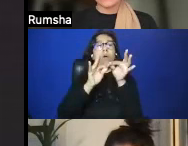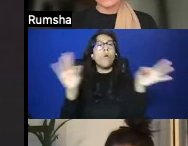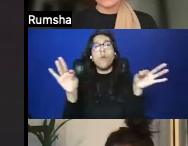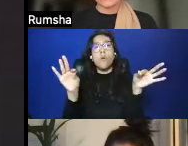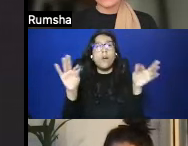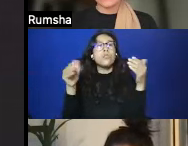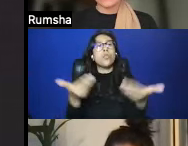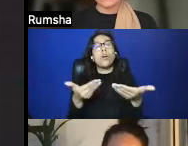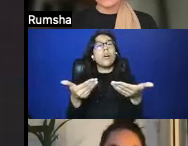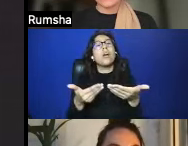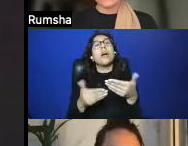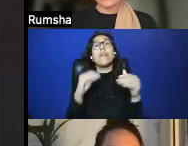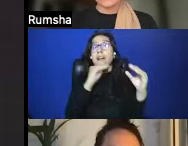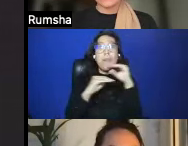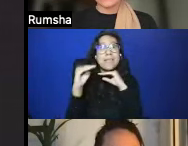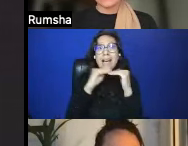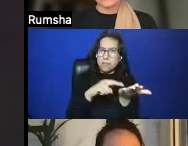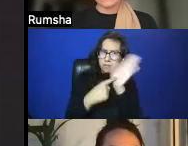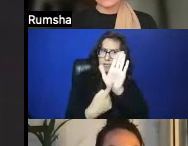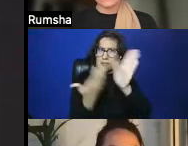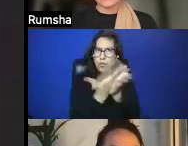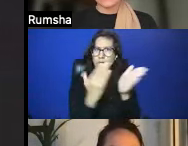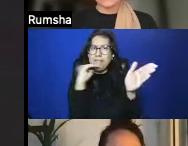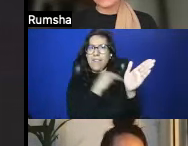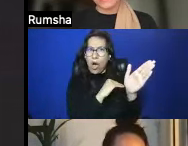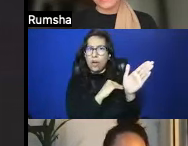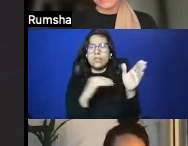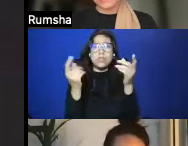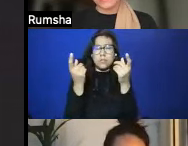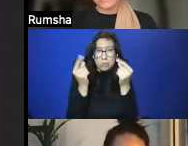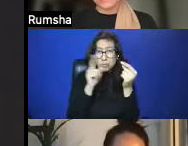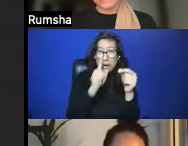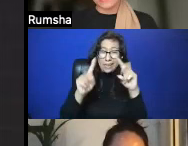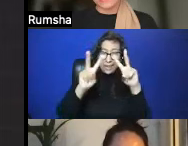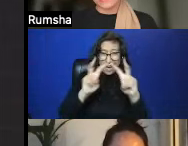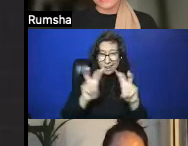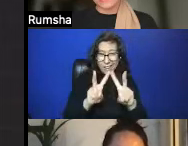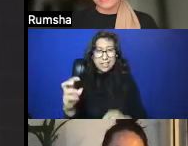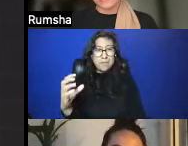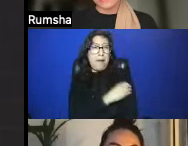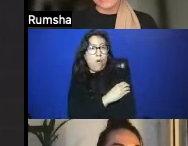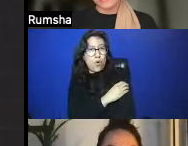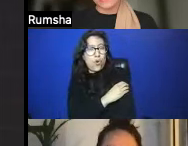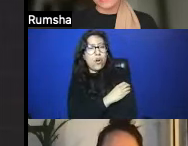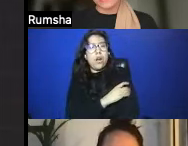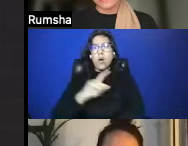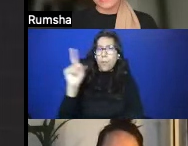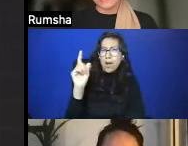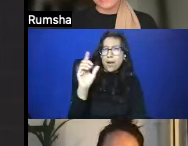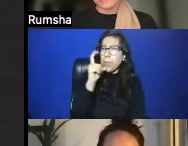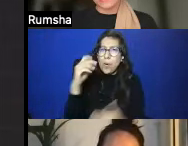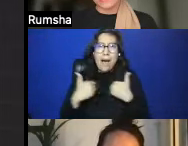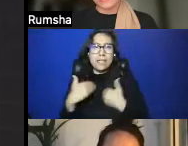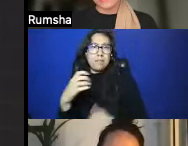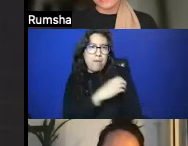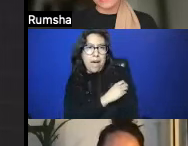was, "Debunking Copaganda is about analyzing power." So trying to map where power lies